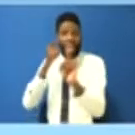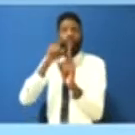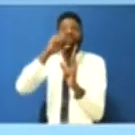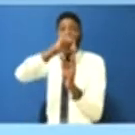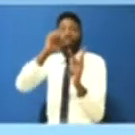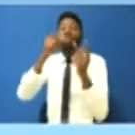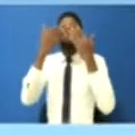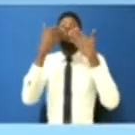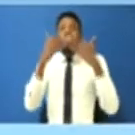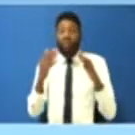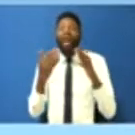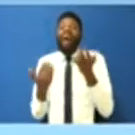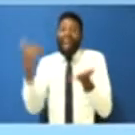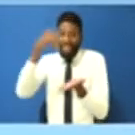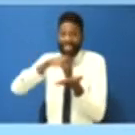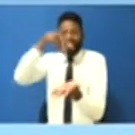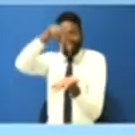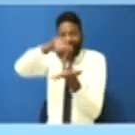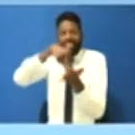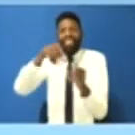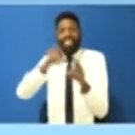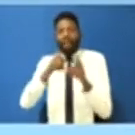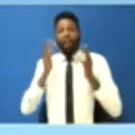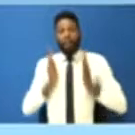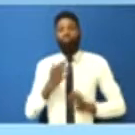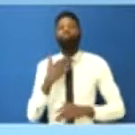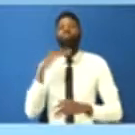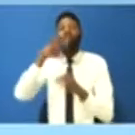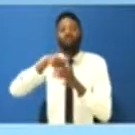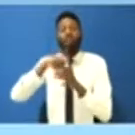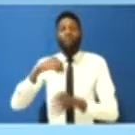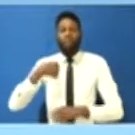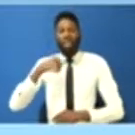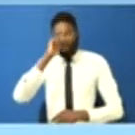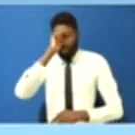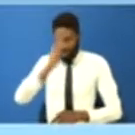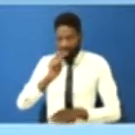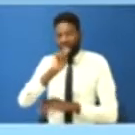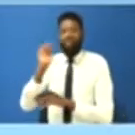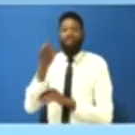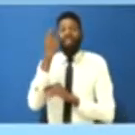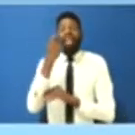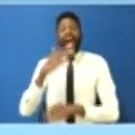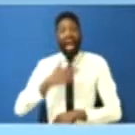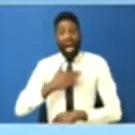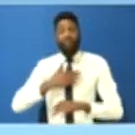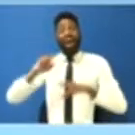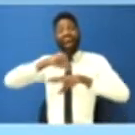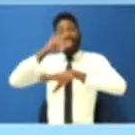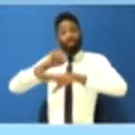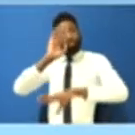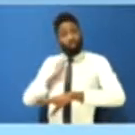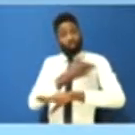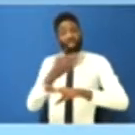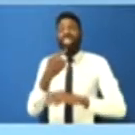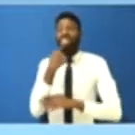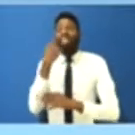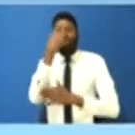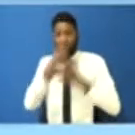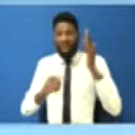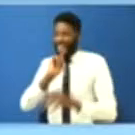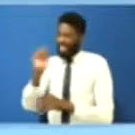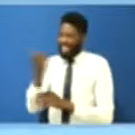win and then be here as a candidate i respect kenya in our national anthem we always say kenya is the hilly